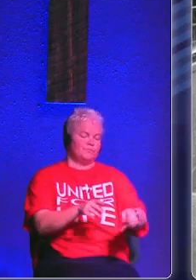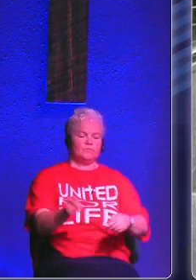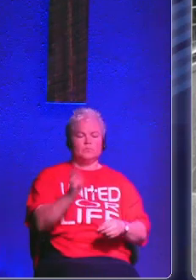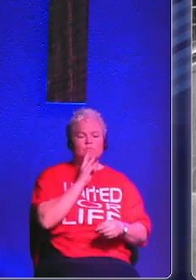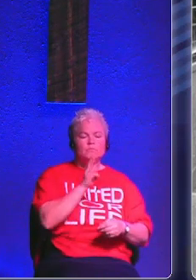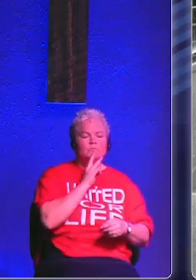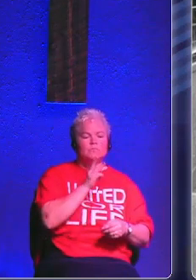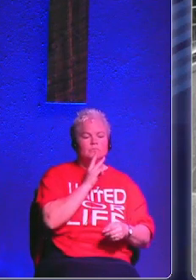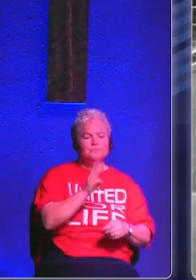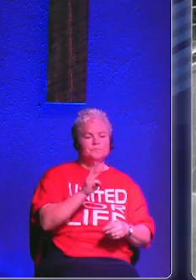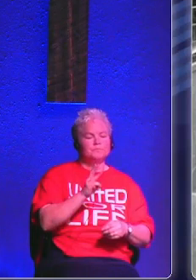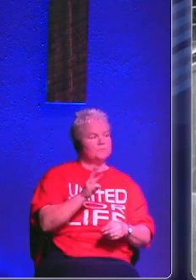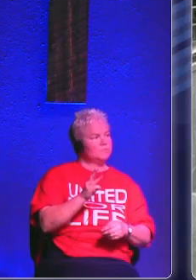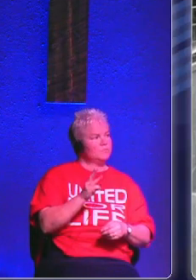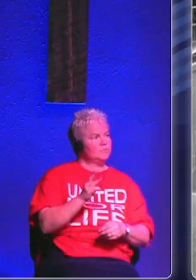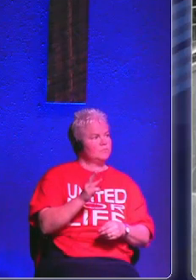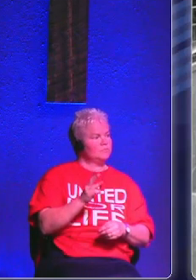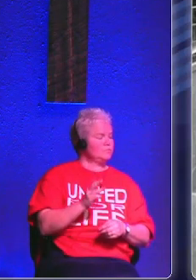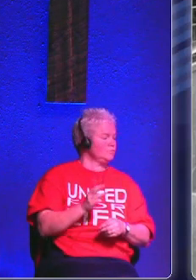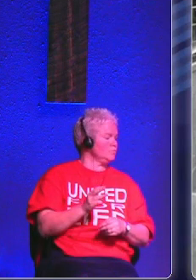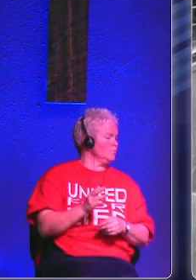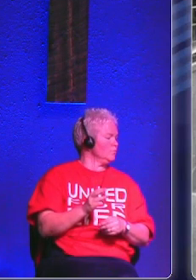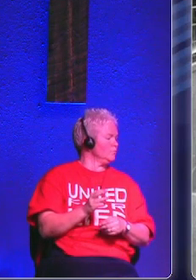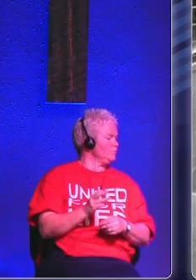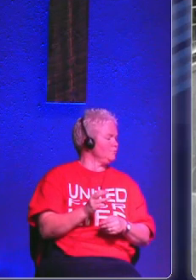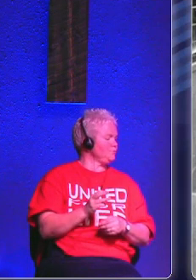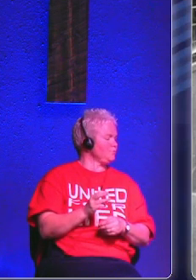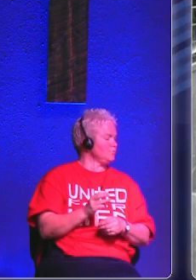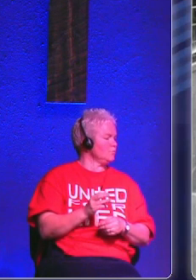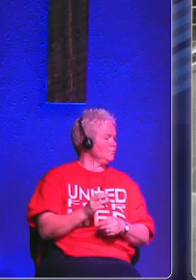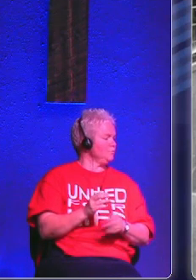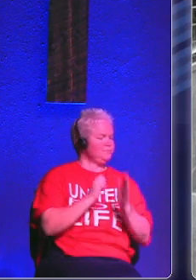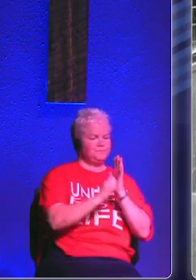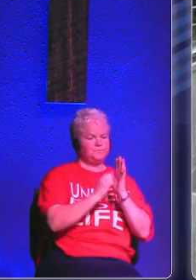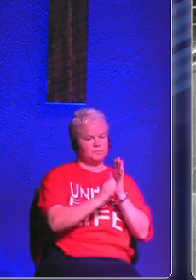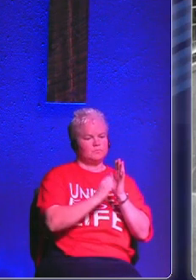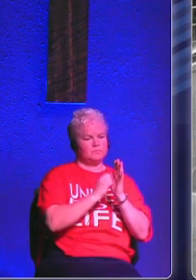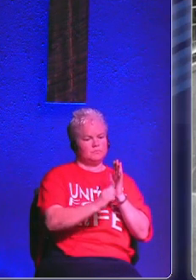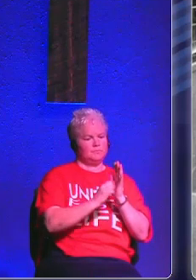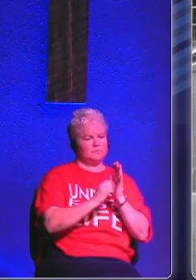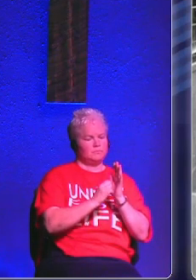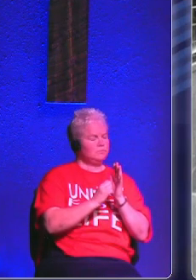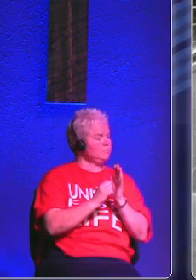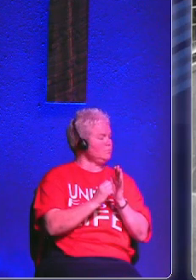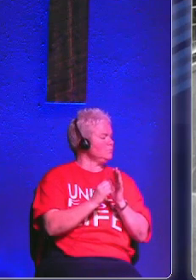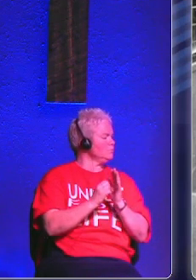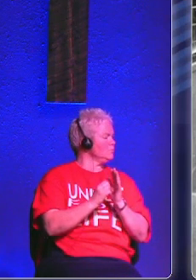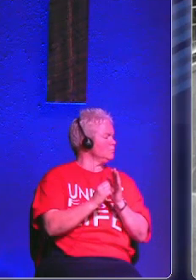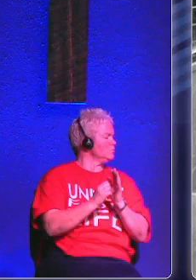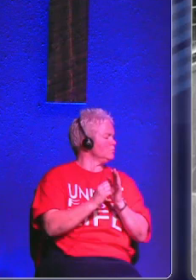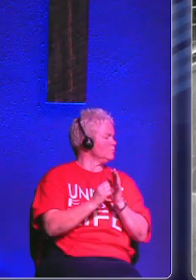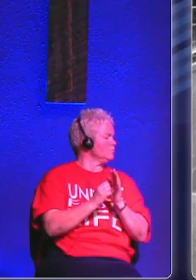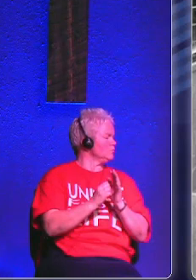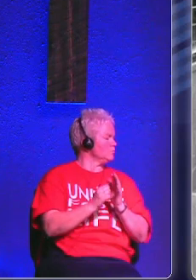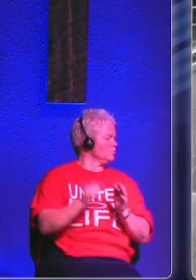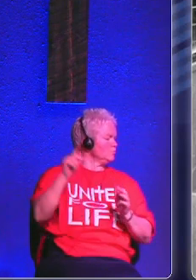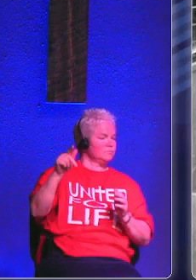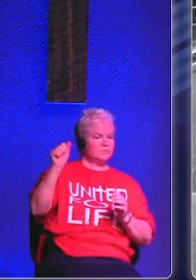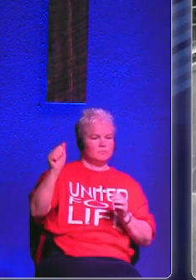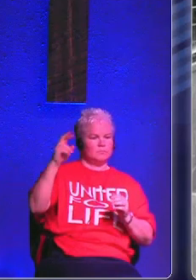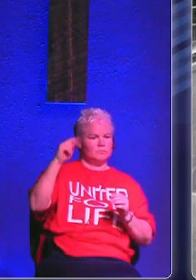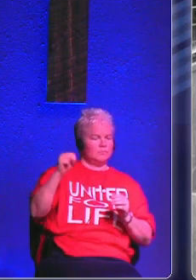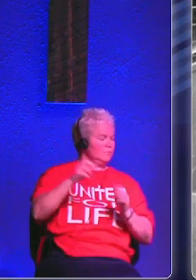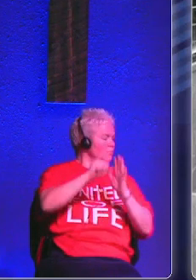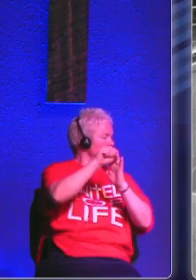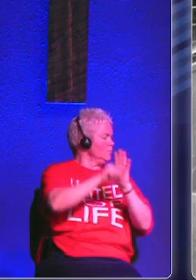It oxbows. It's a great thing. But that's an example of following the path of least resistance. In